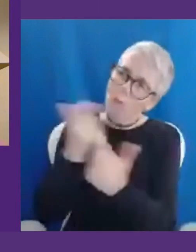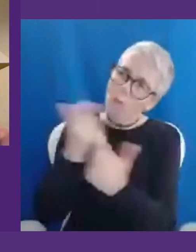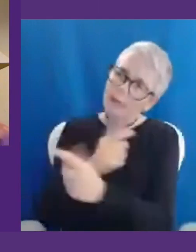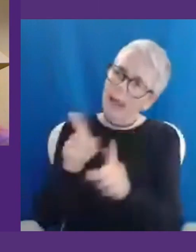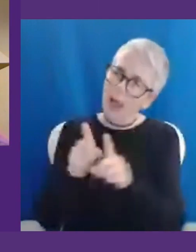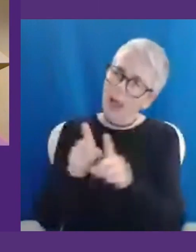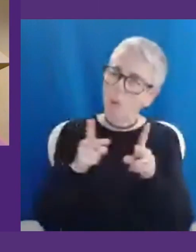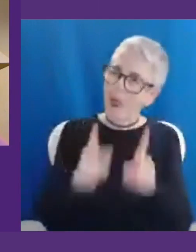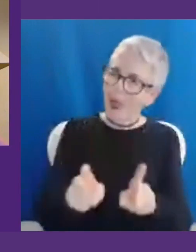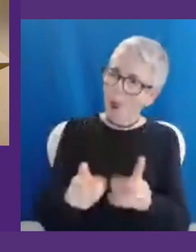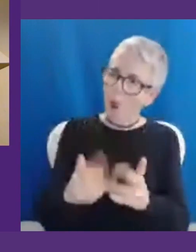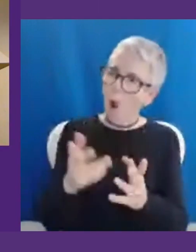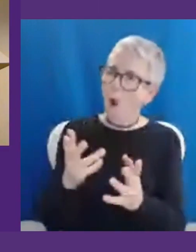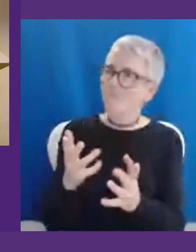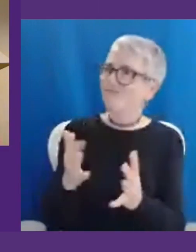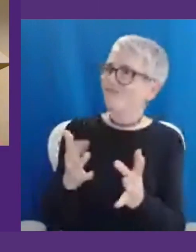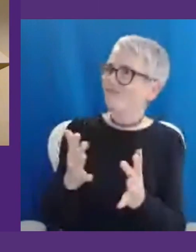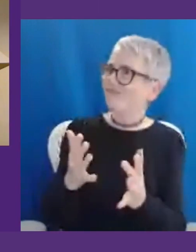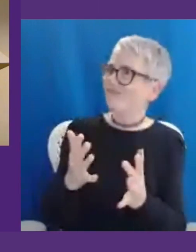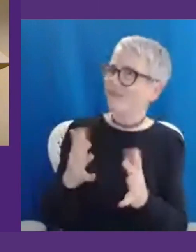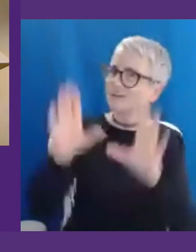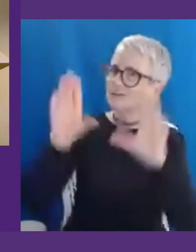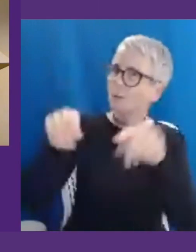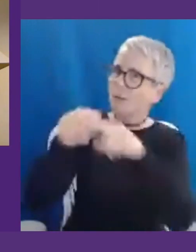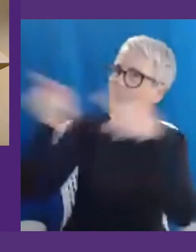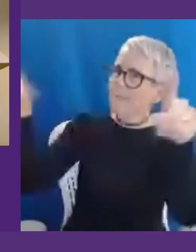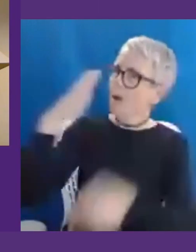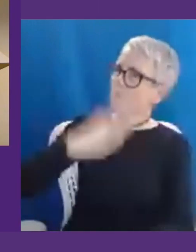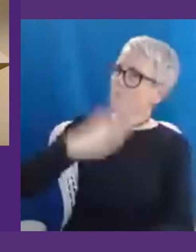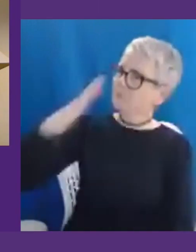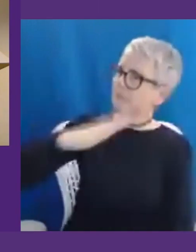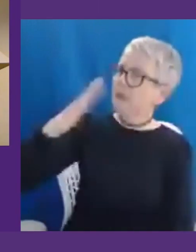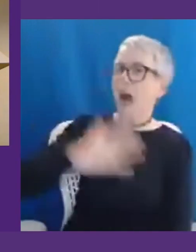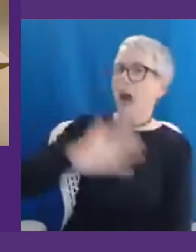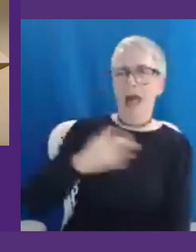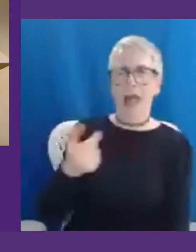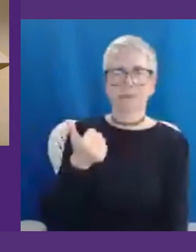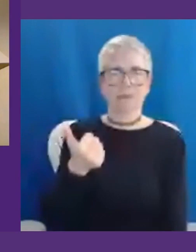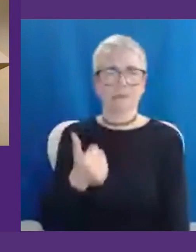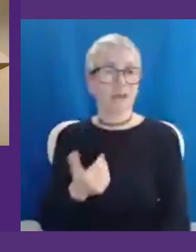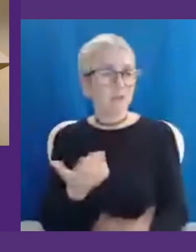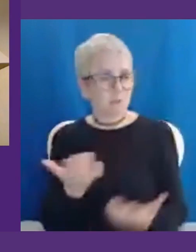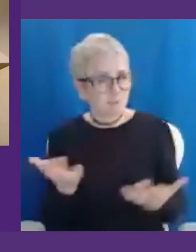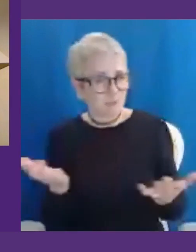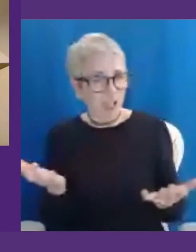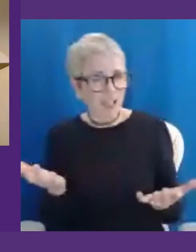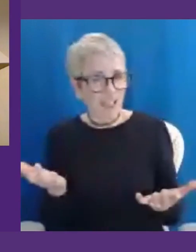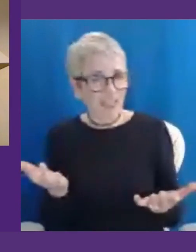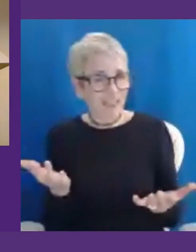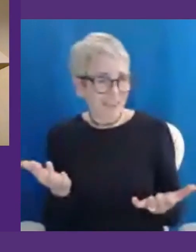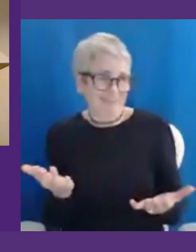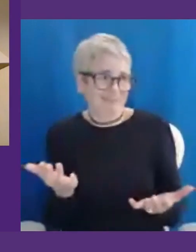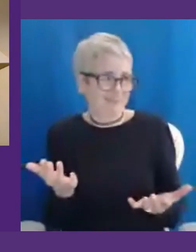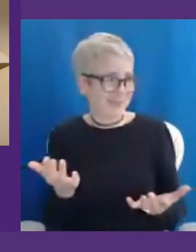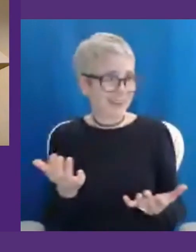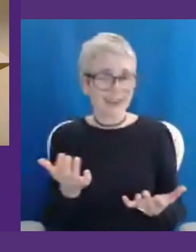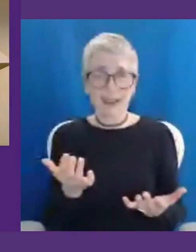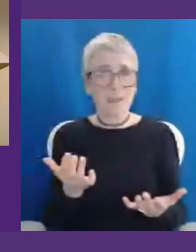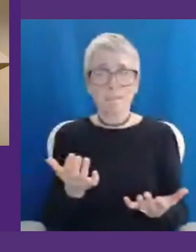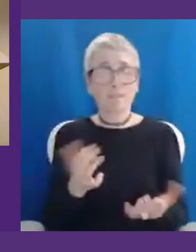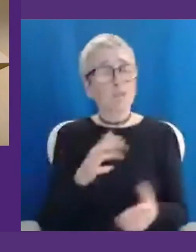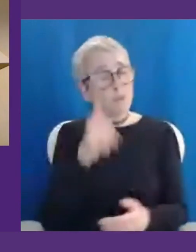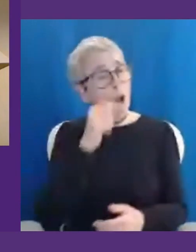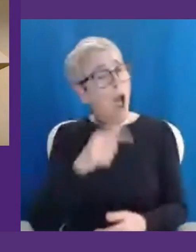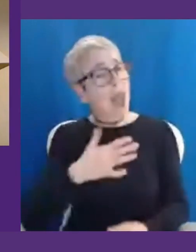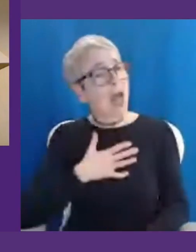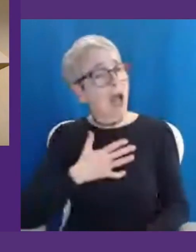bubble, as you called it. I love that. That's great. Well, you know what I loved, Addy? I loved the fact that I